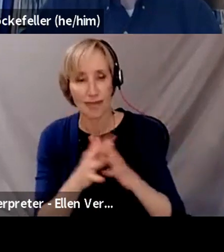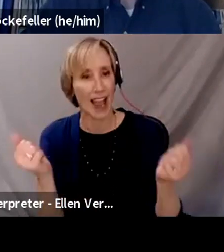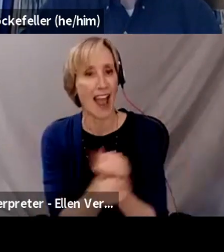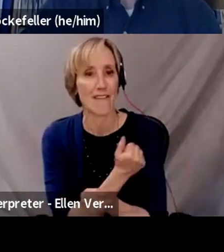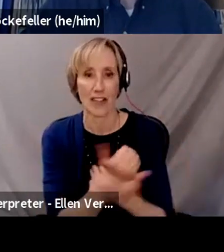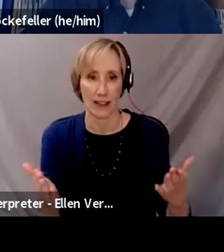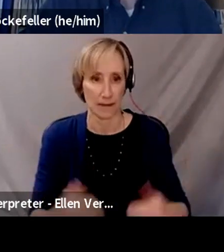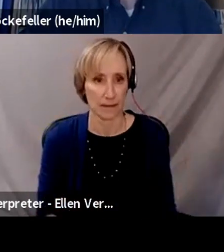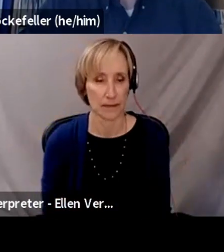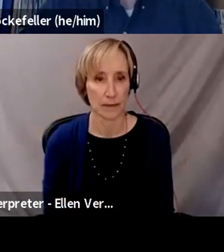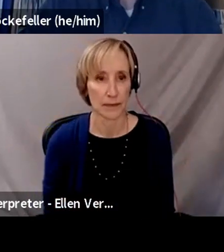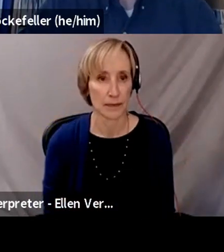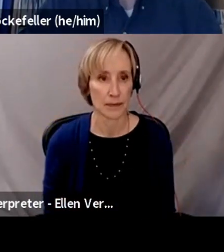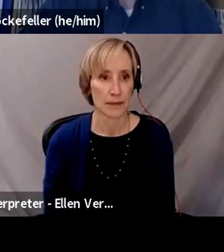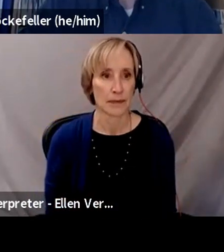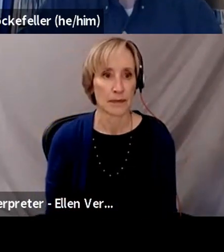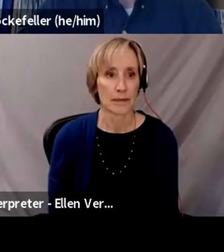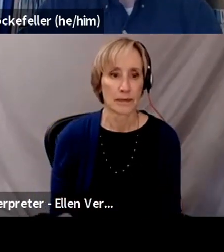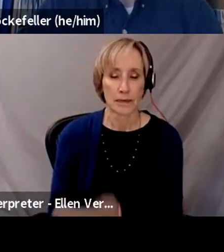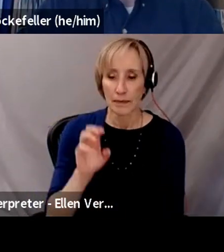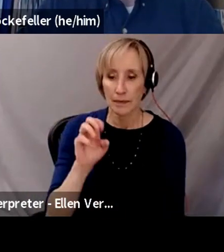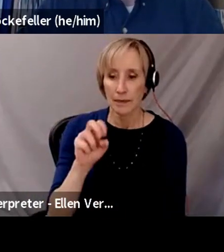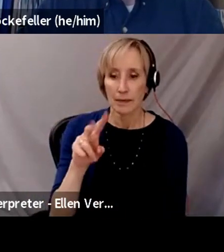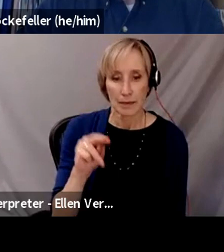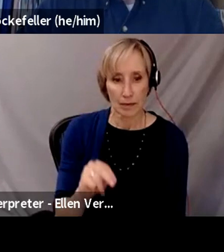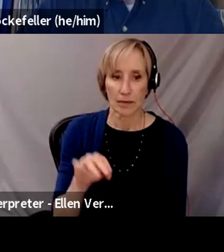Yeah, thank you for that answer, Vesper.